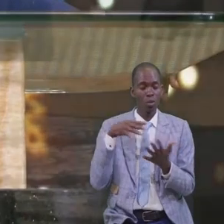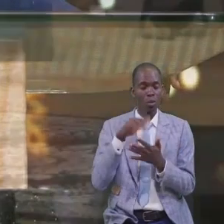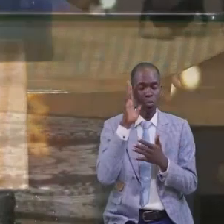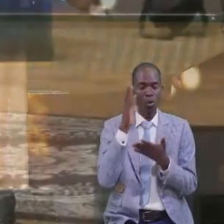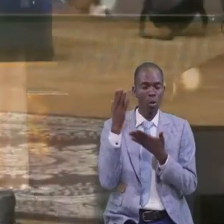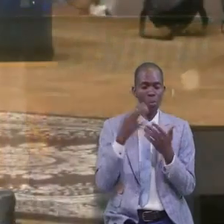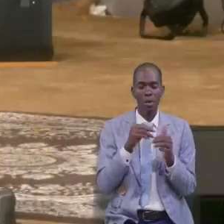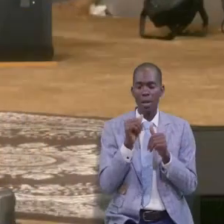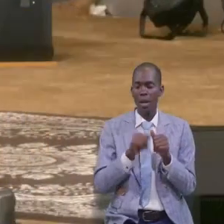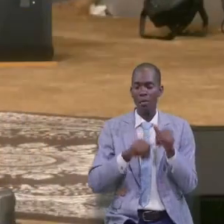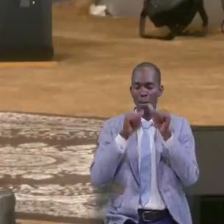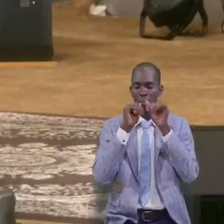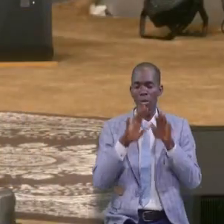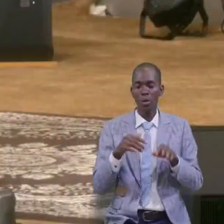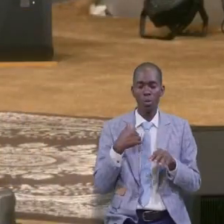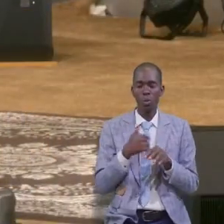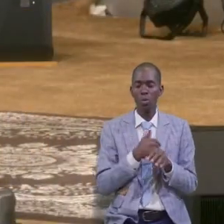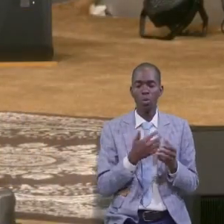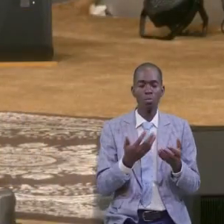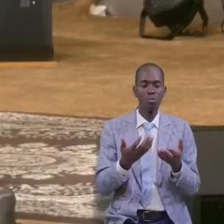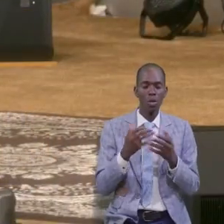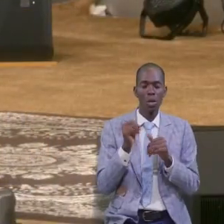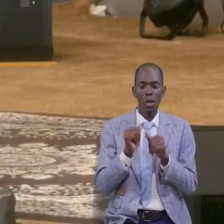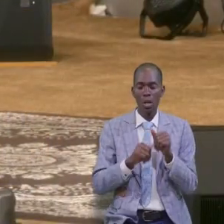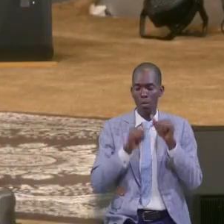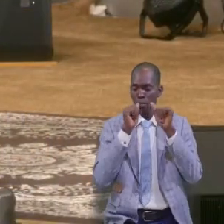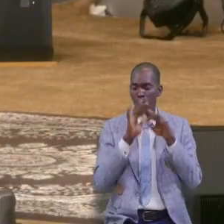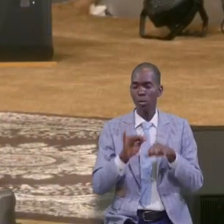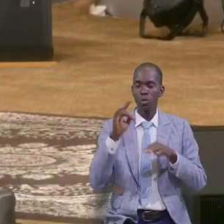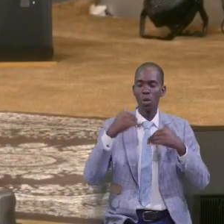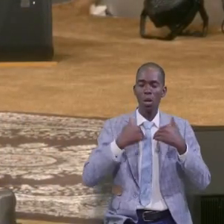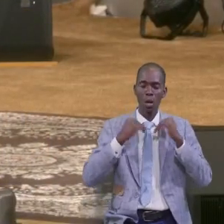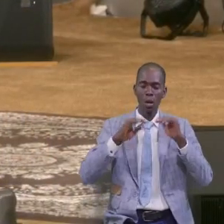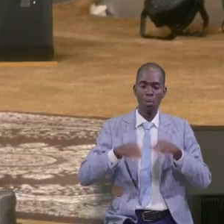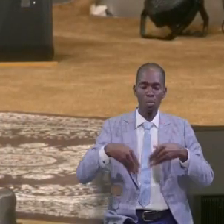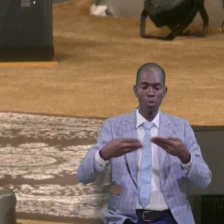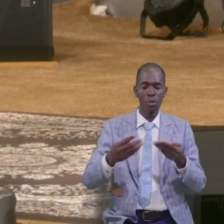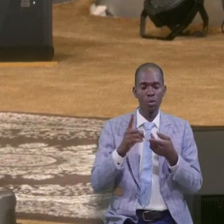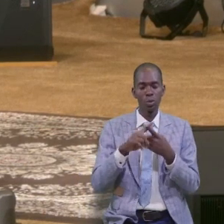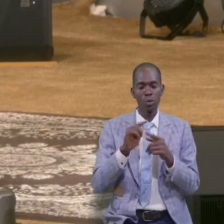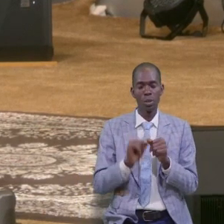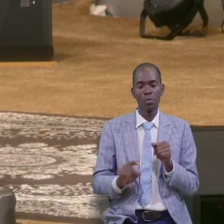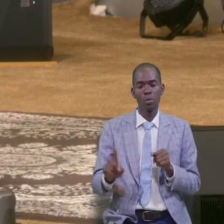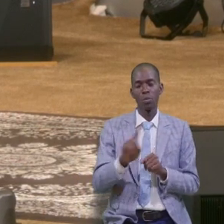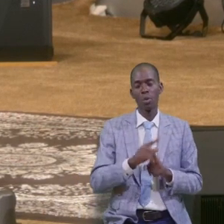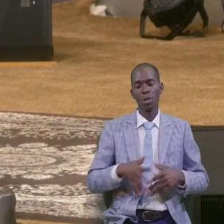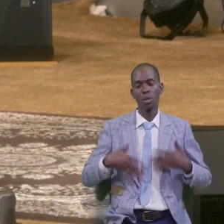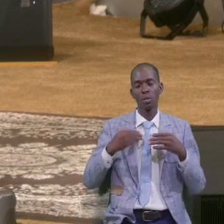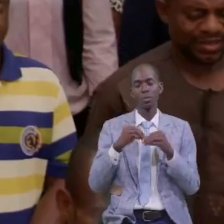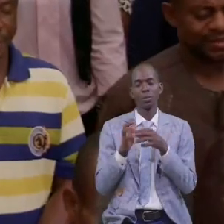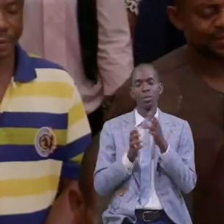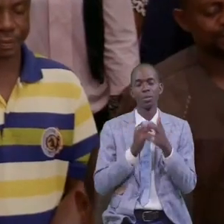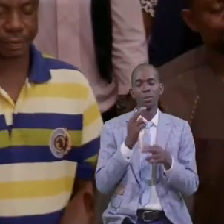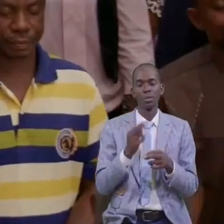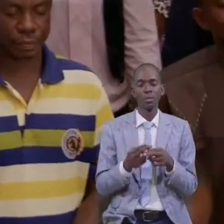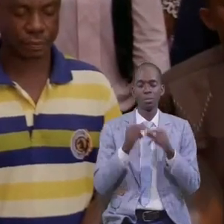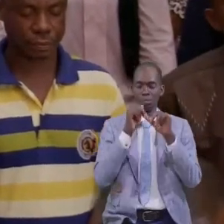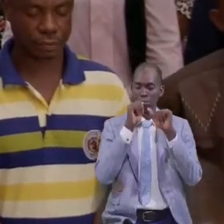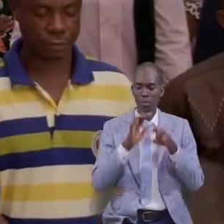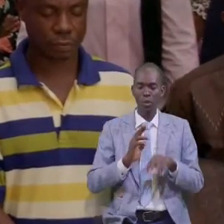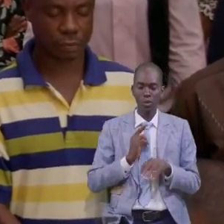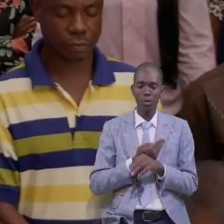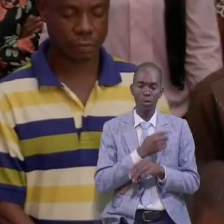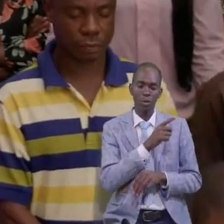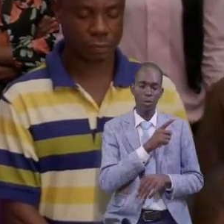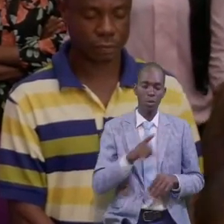desire, every blessing you have provided into every life in Jesus' name. Bless us,